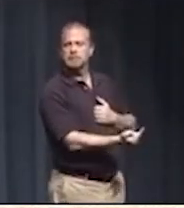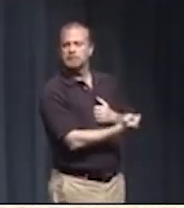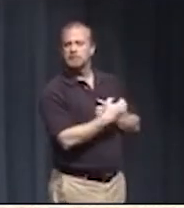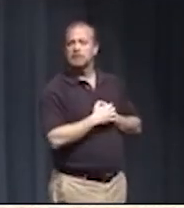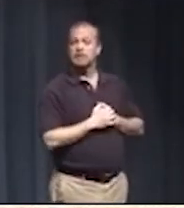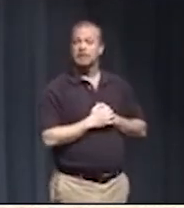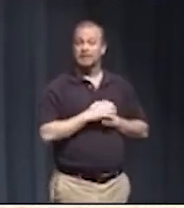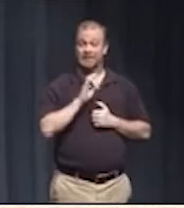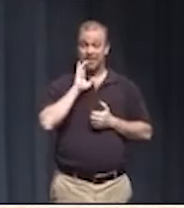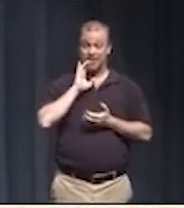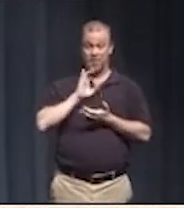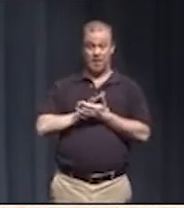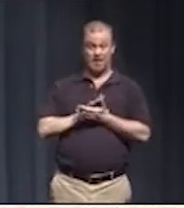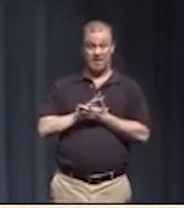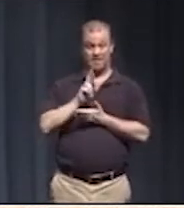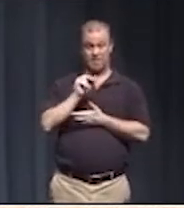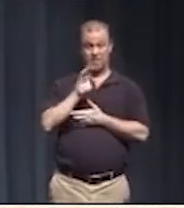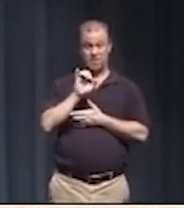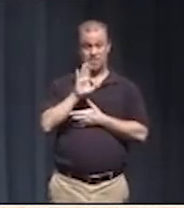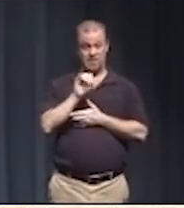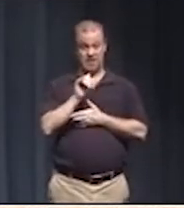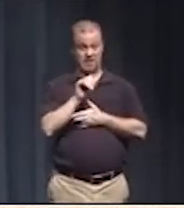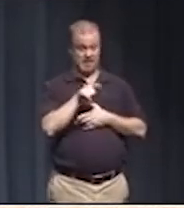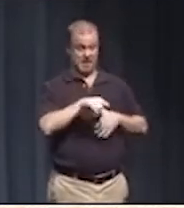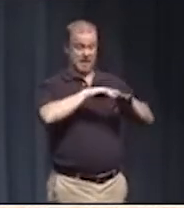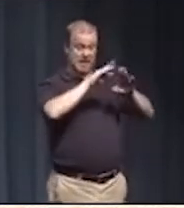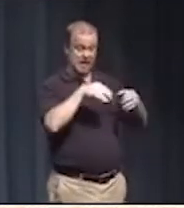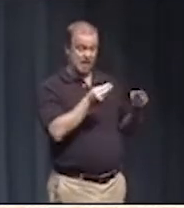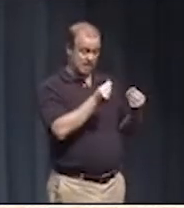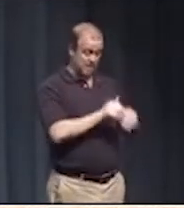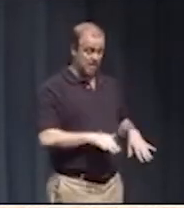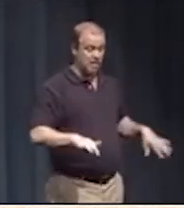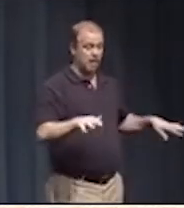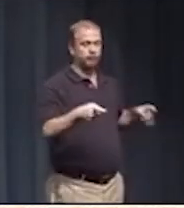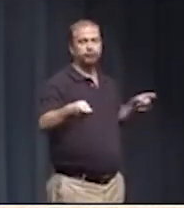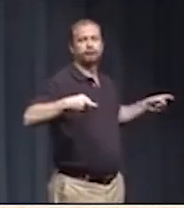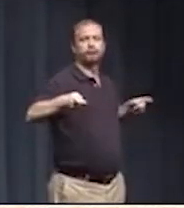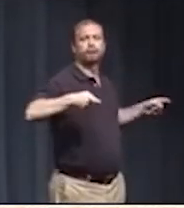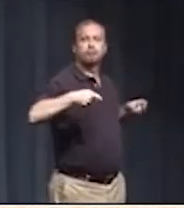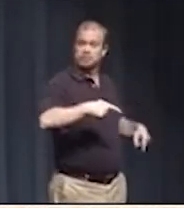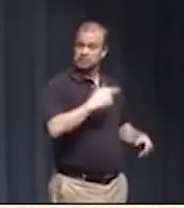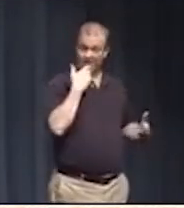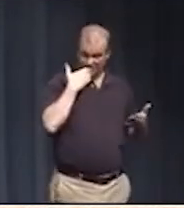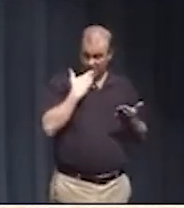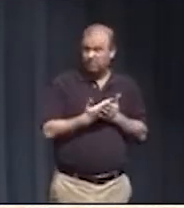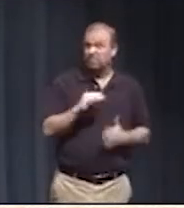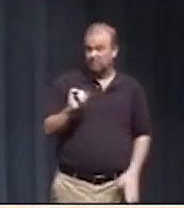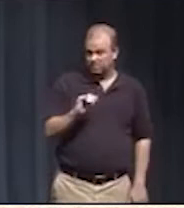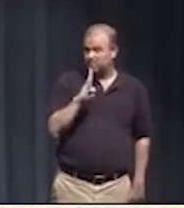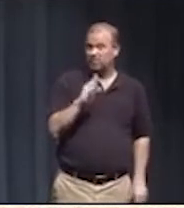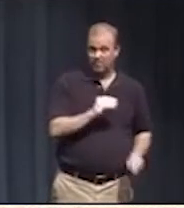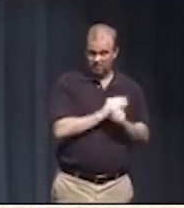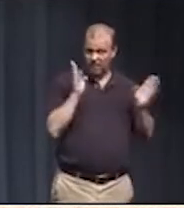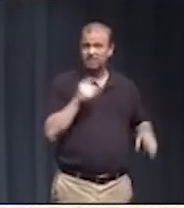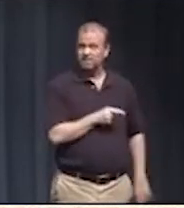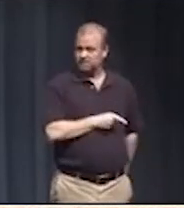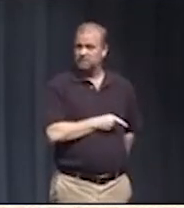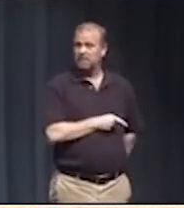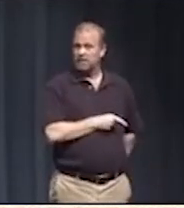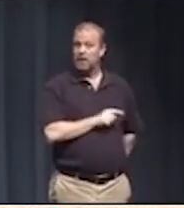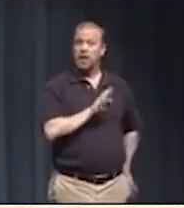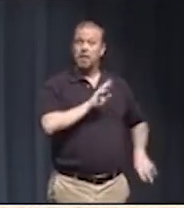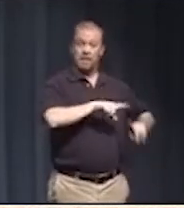And his wife, Rebecca, was left to run the household. She did quite well at it, evidently, but she never gets